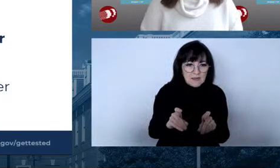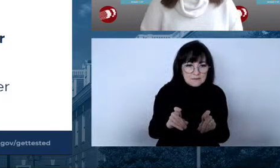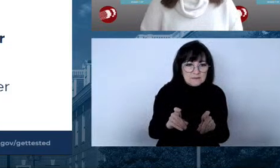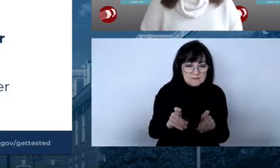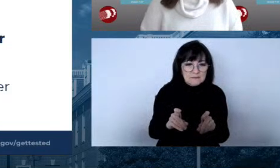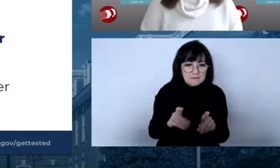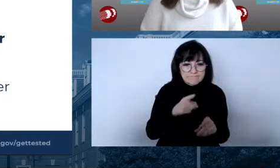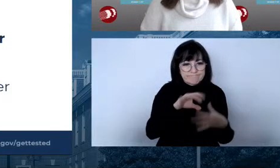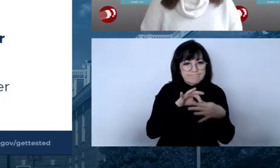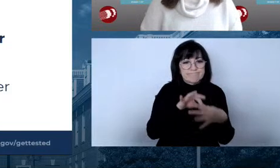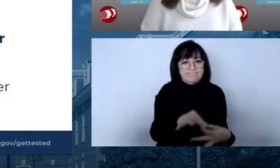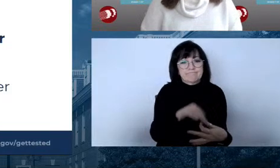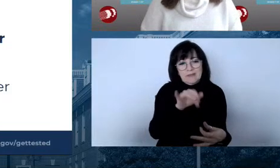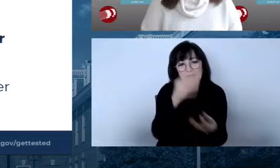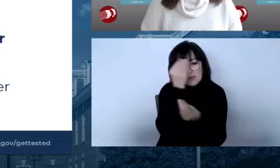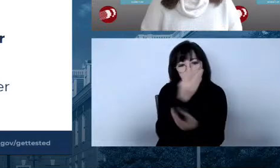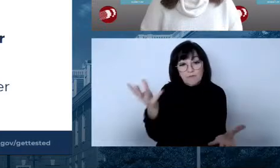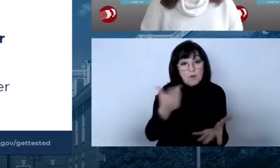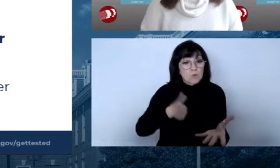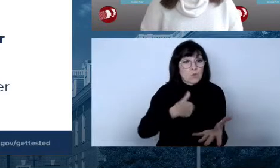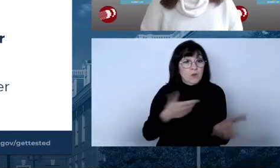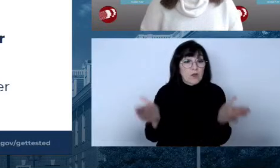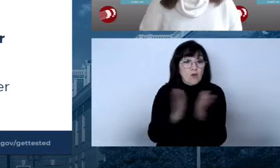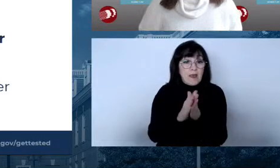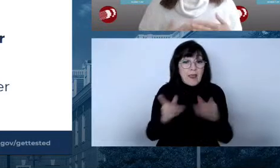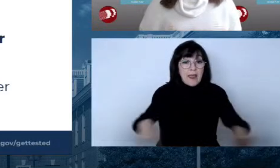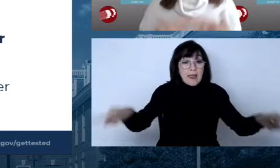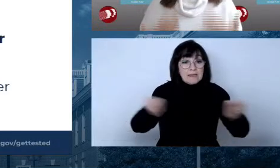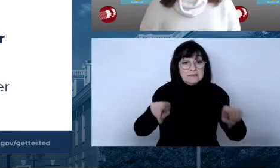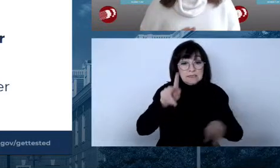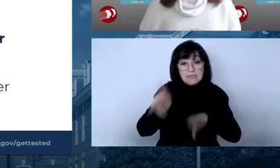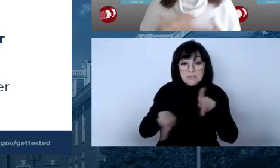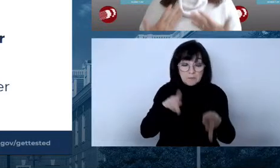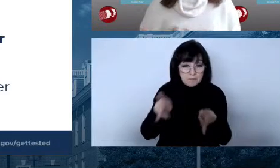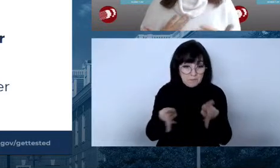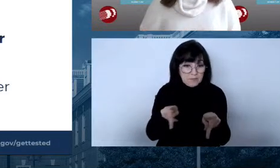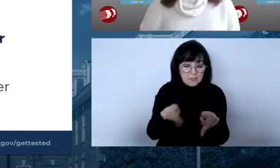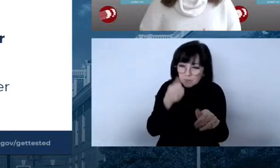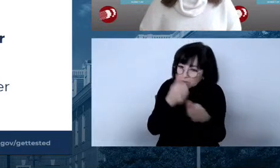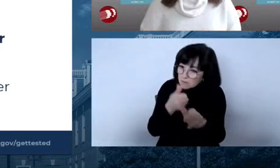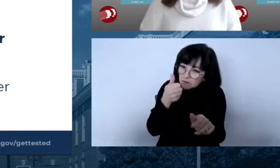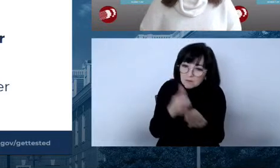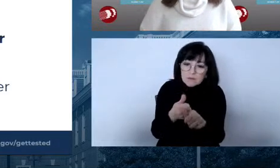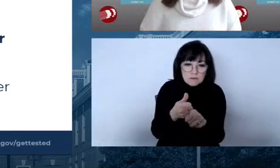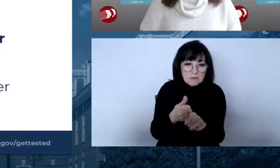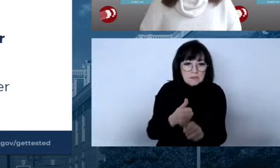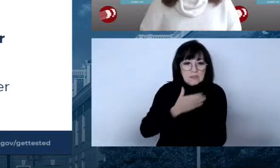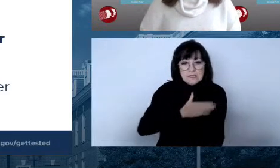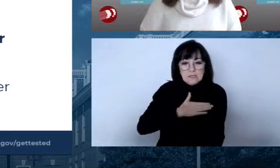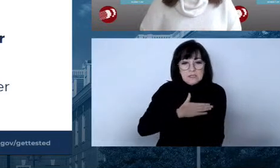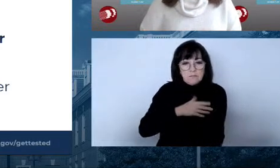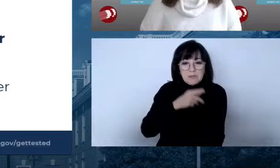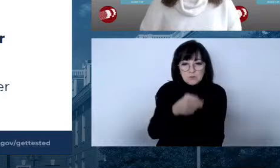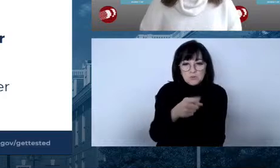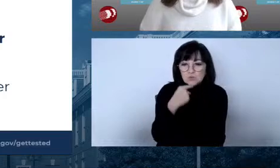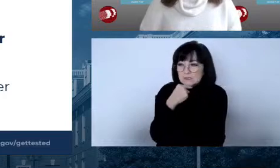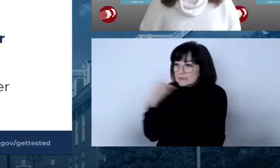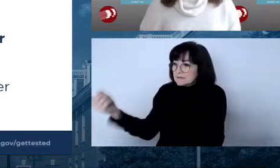seeing is we are asking people to bring it upon themselves to please notify your close